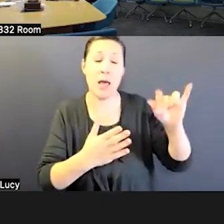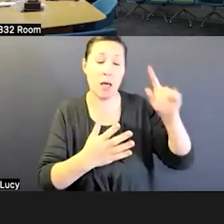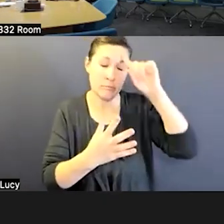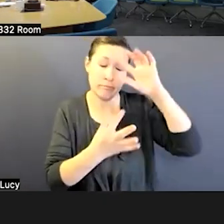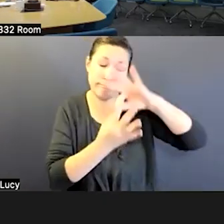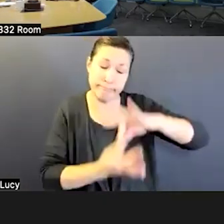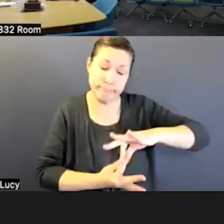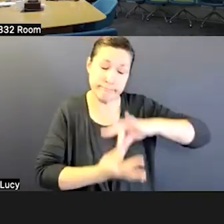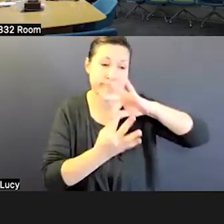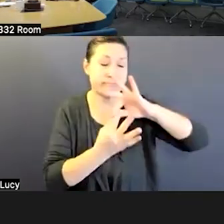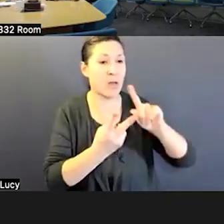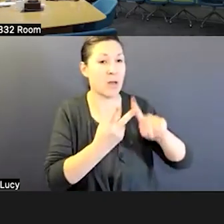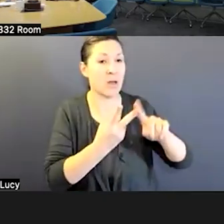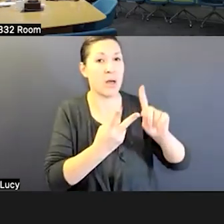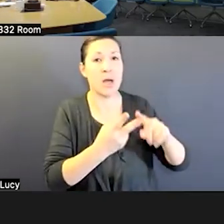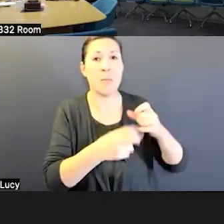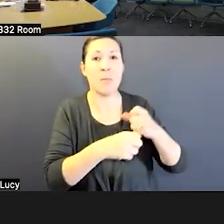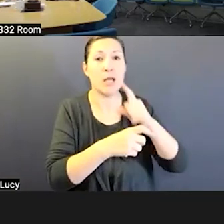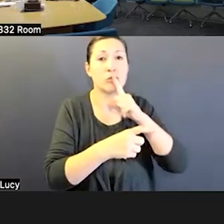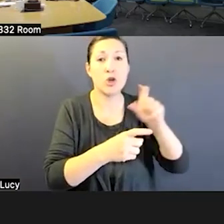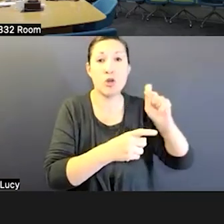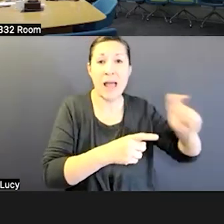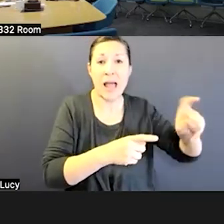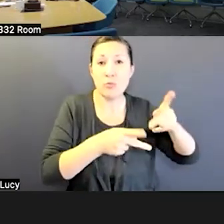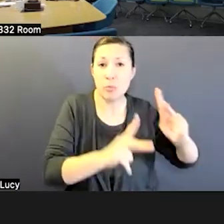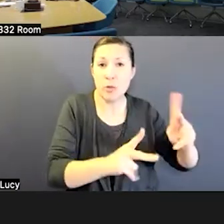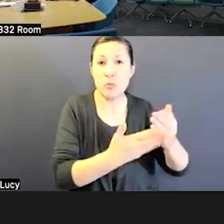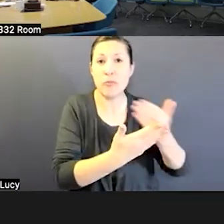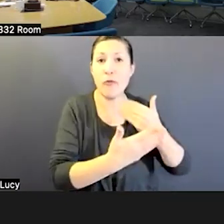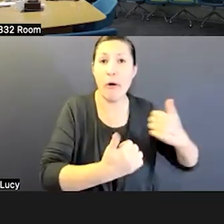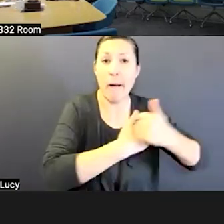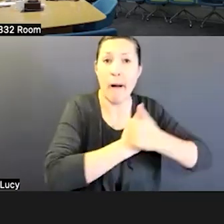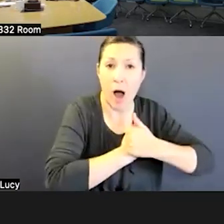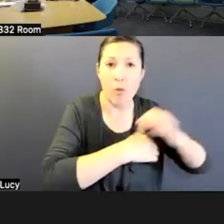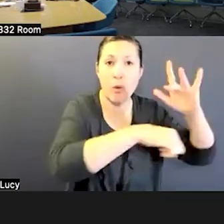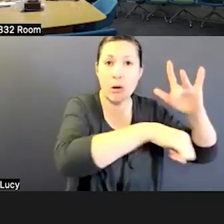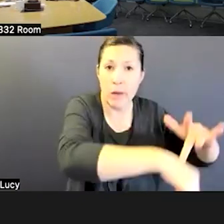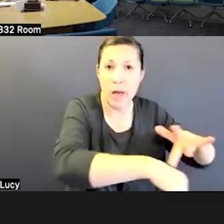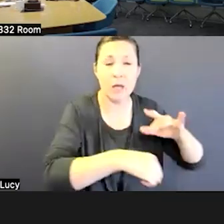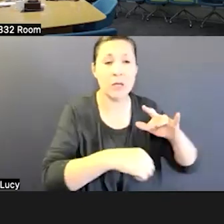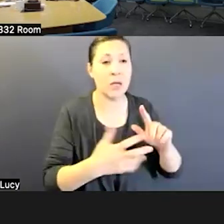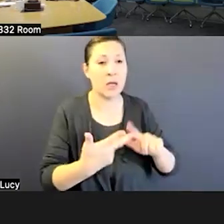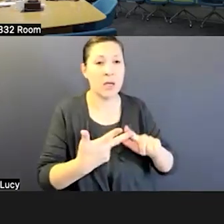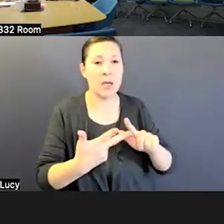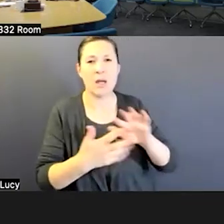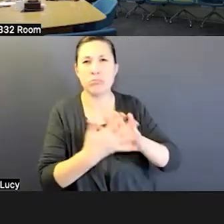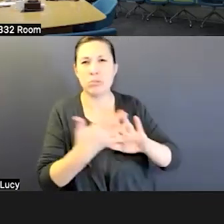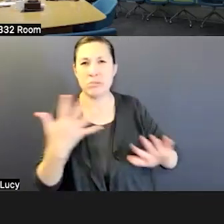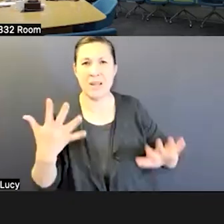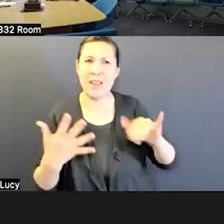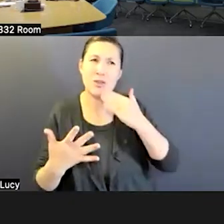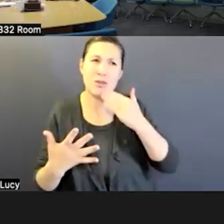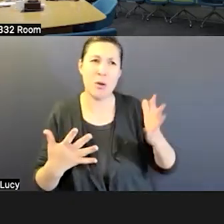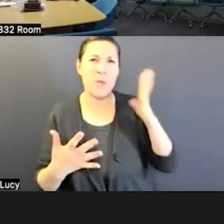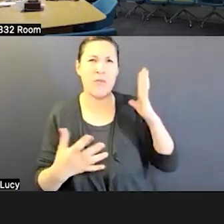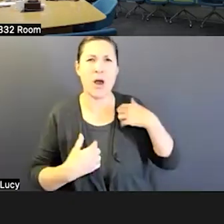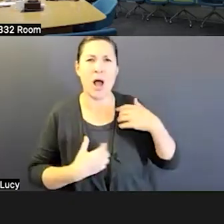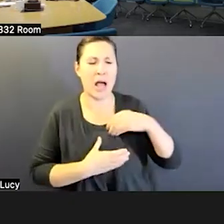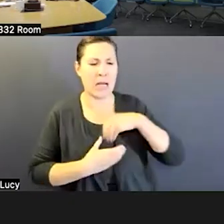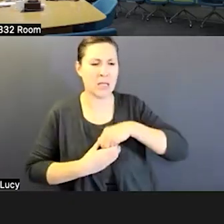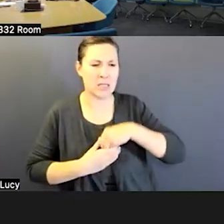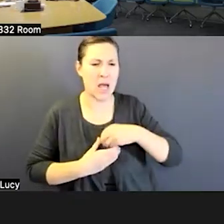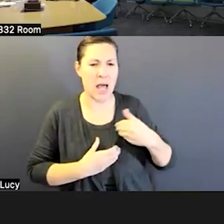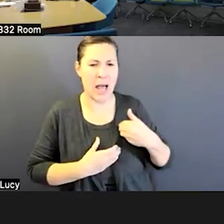because personally growing up, I had a lot of internalized isms, that you don't know